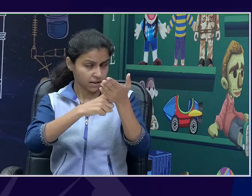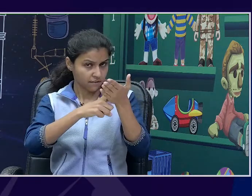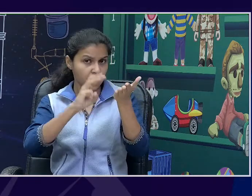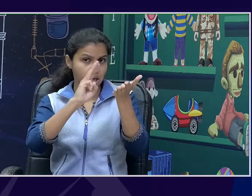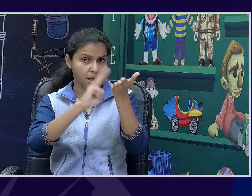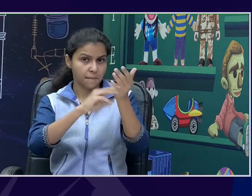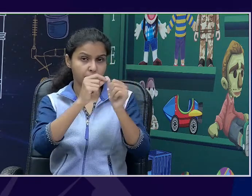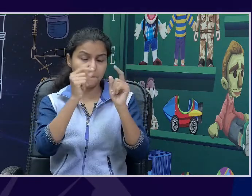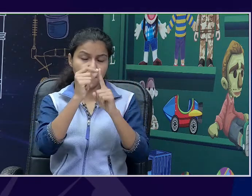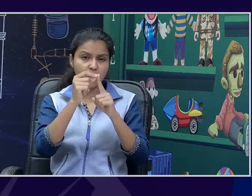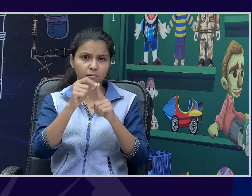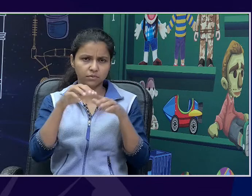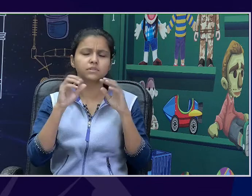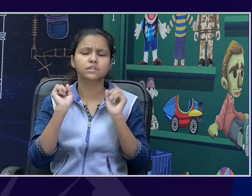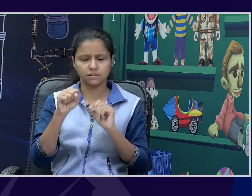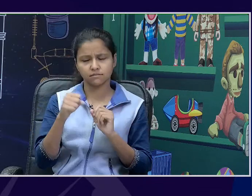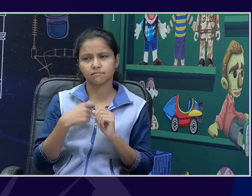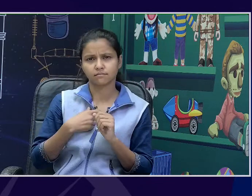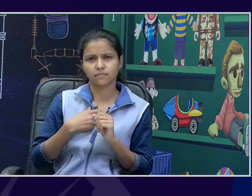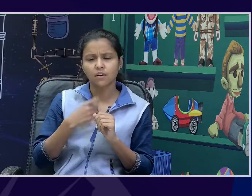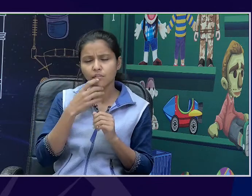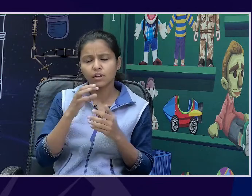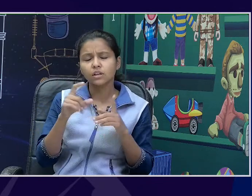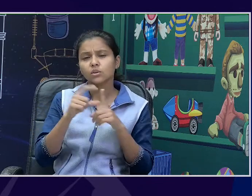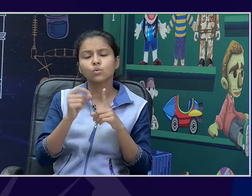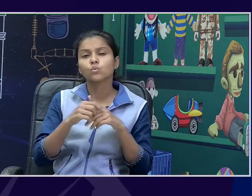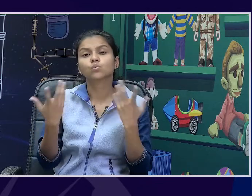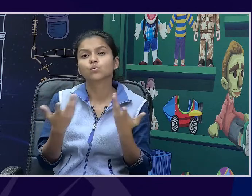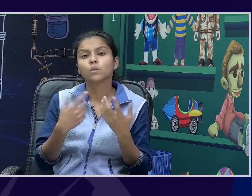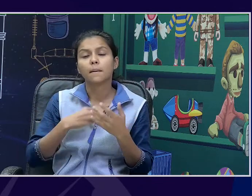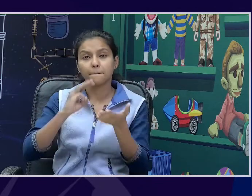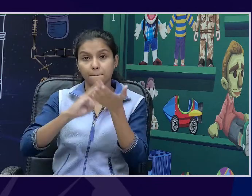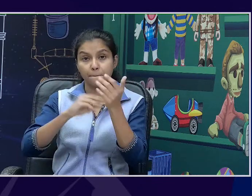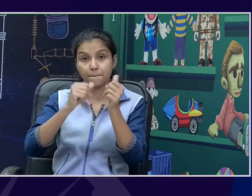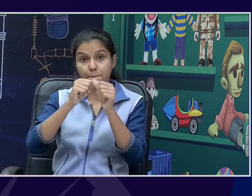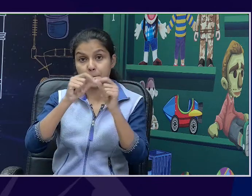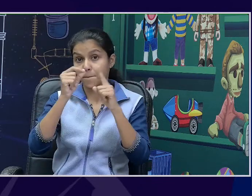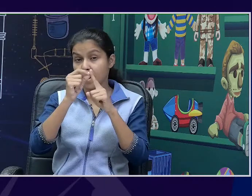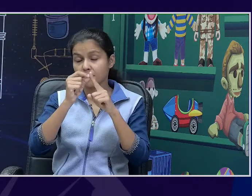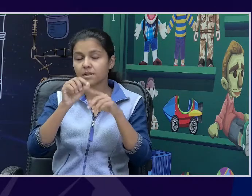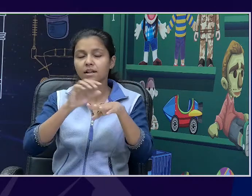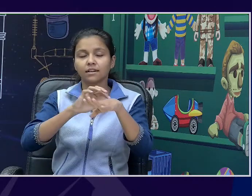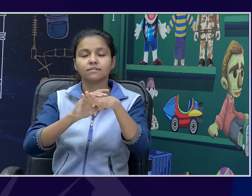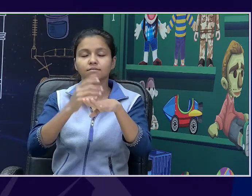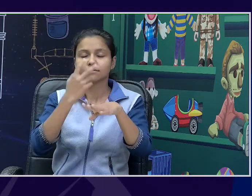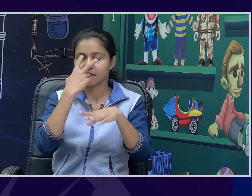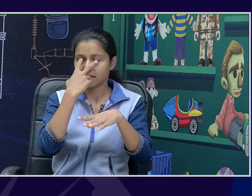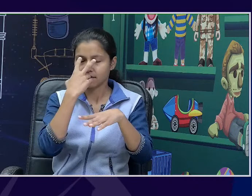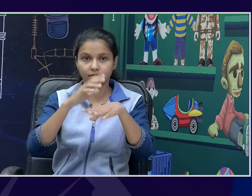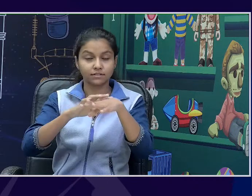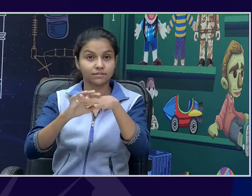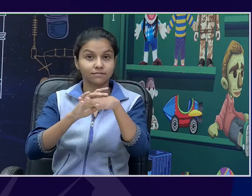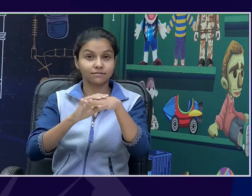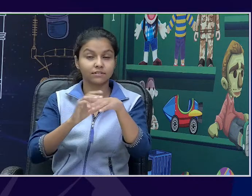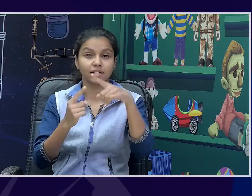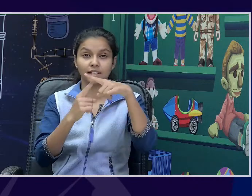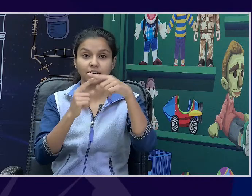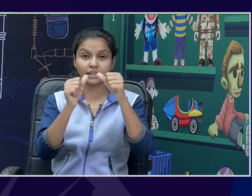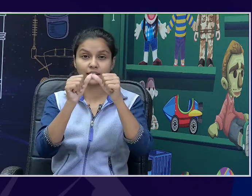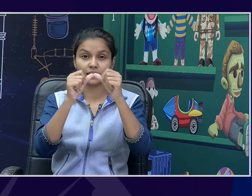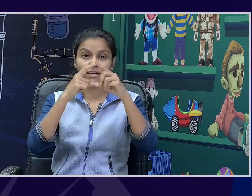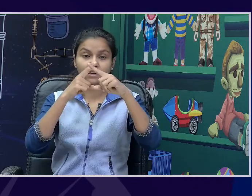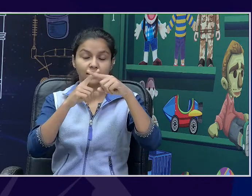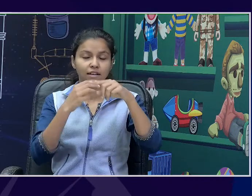needs? Yes, what we can do is, we can use a map in a tactile way. Okay. That is, we can put a map